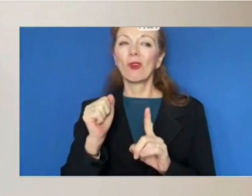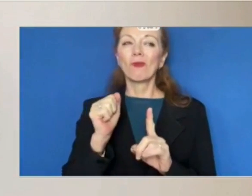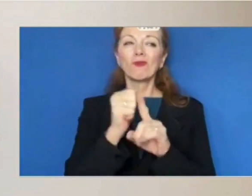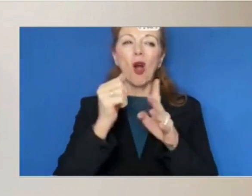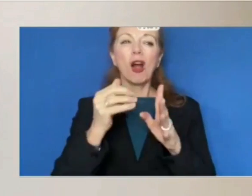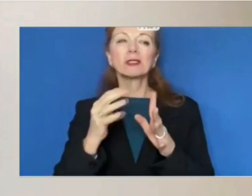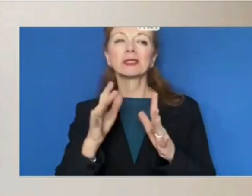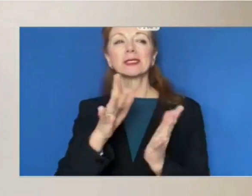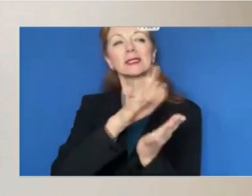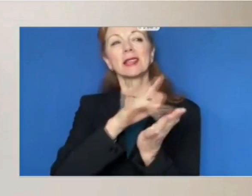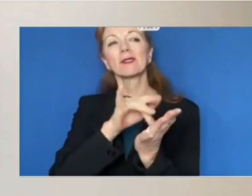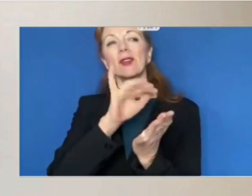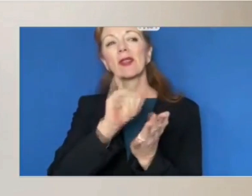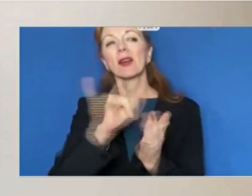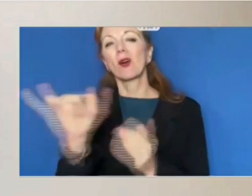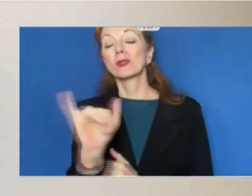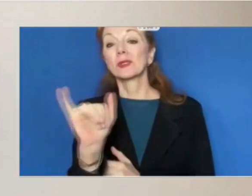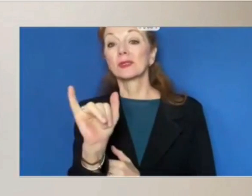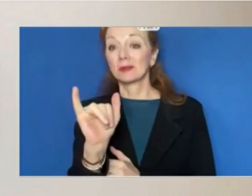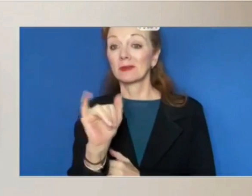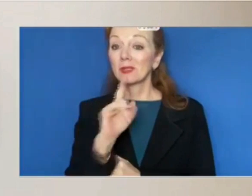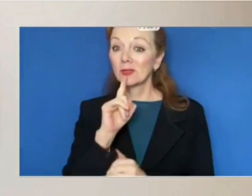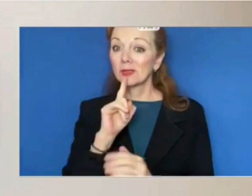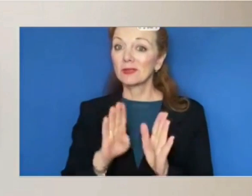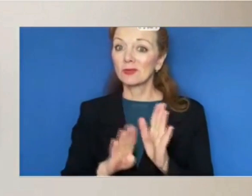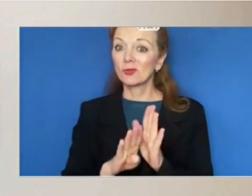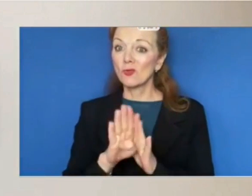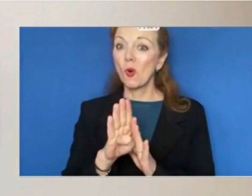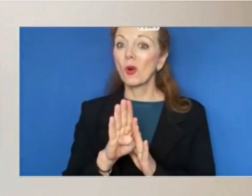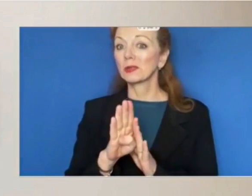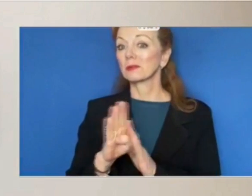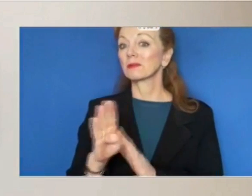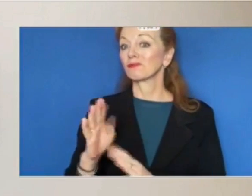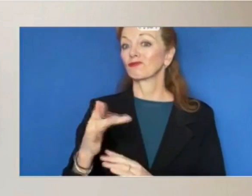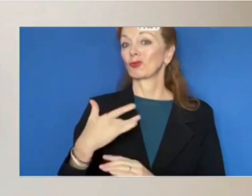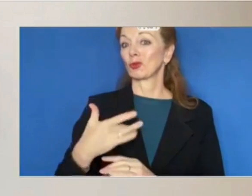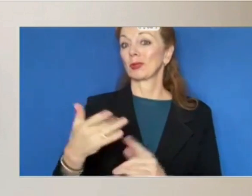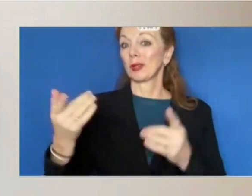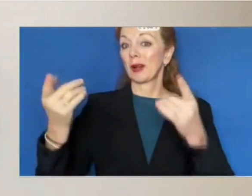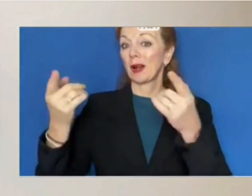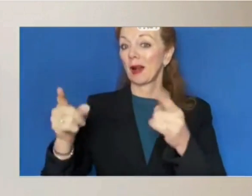a growing trend within identity theft. And so we wanted to